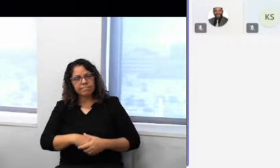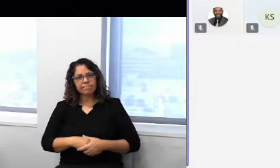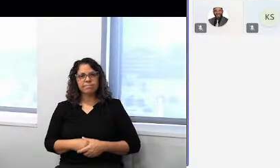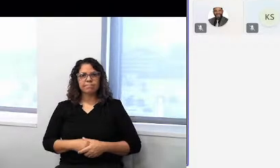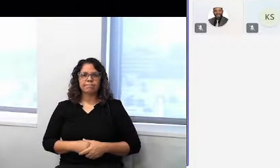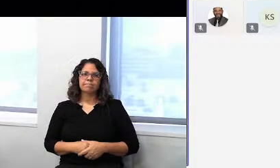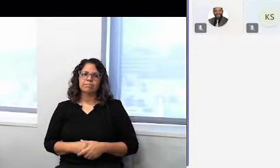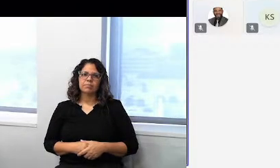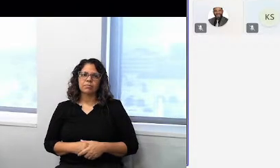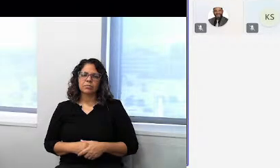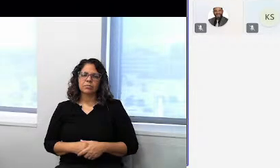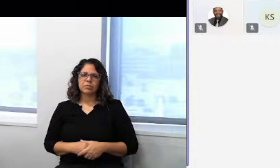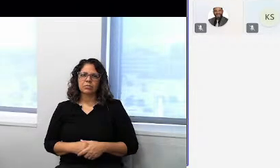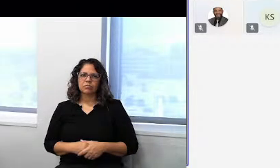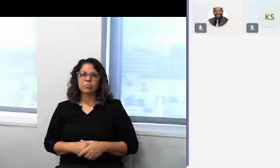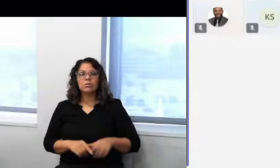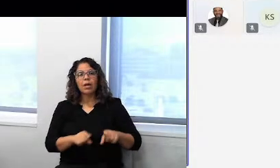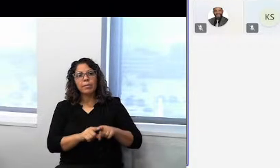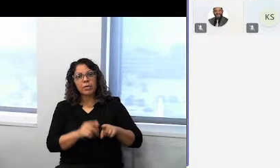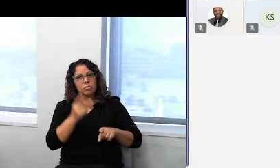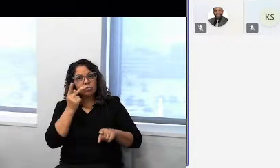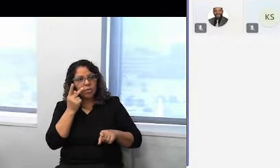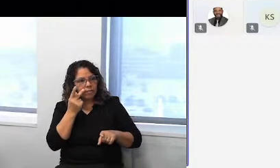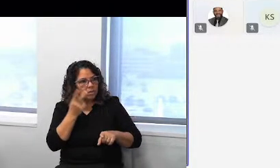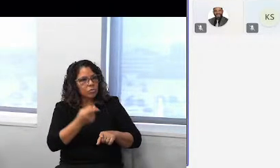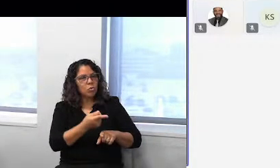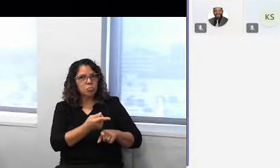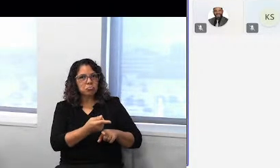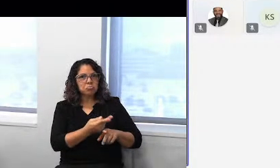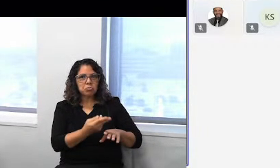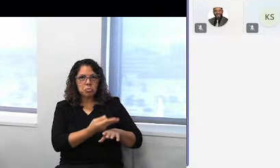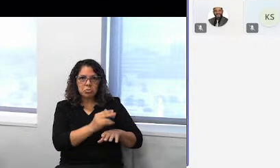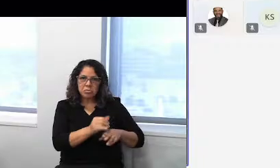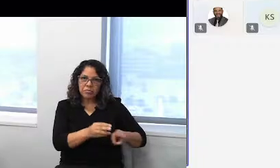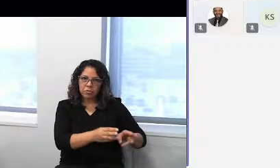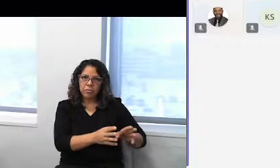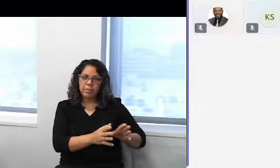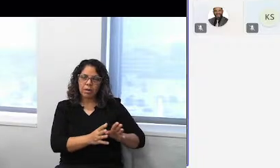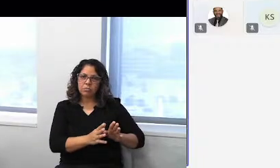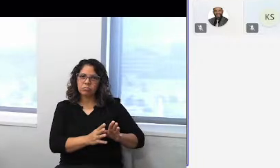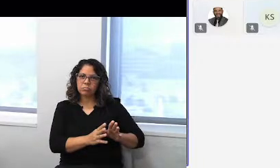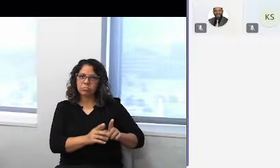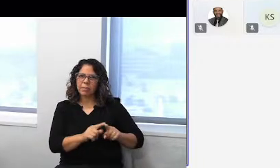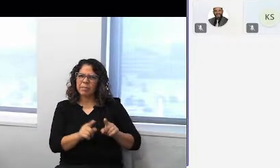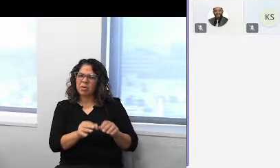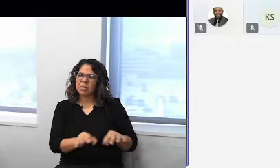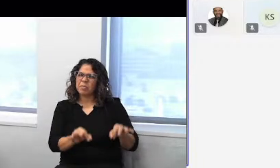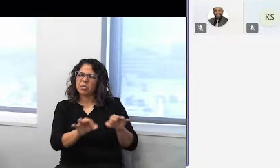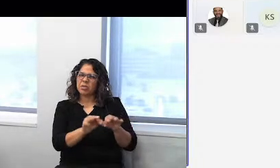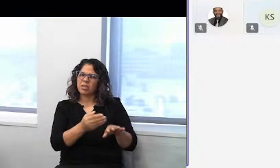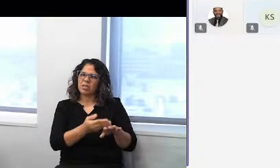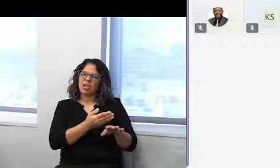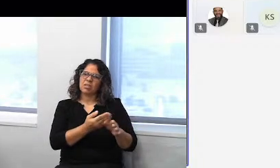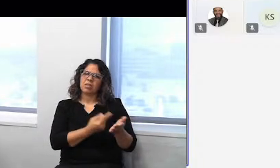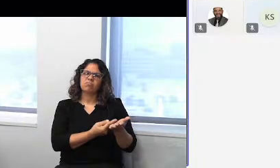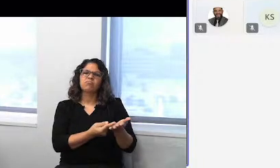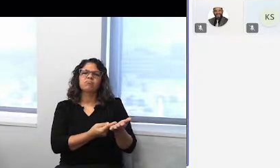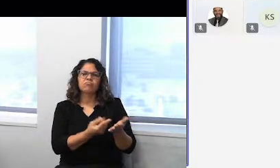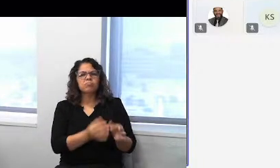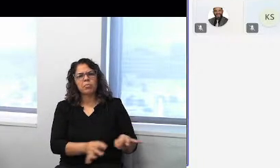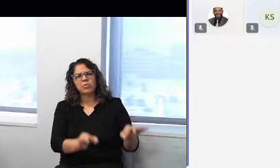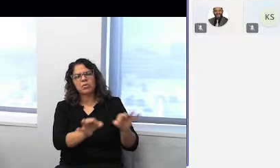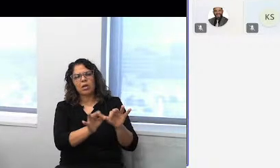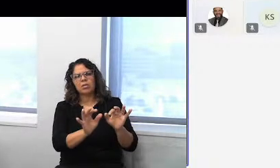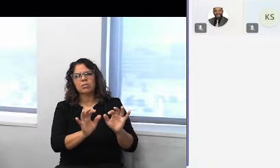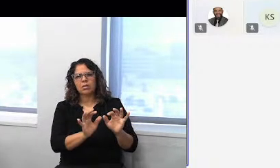seen applications, that's the case, but they have to be discussed further. And apologize if I'm not right. I try to be